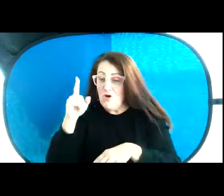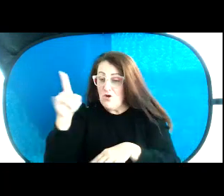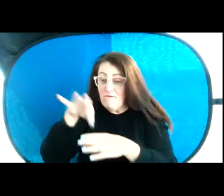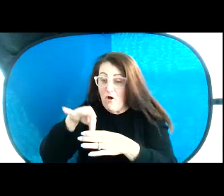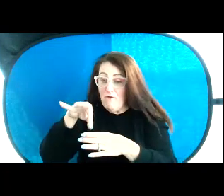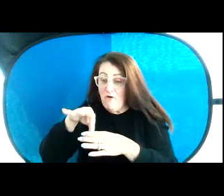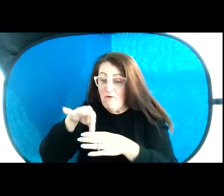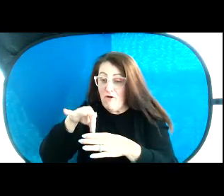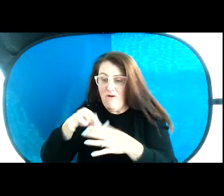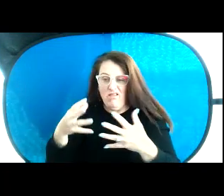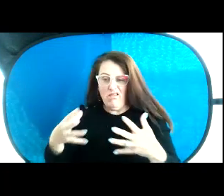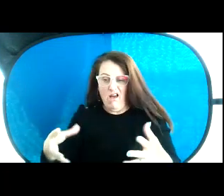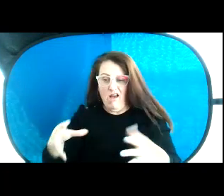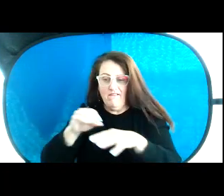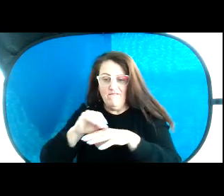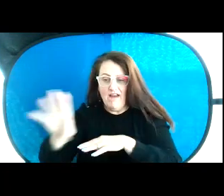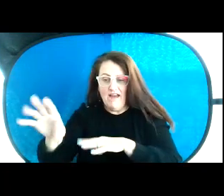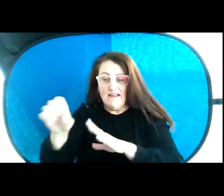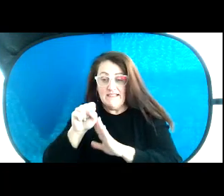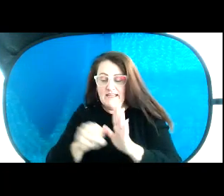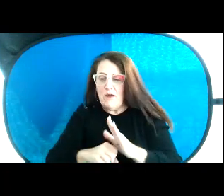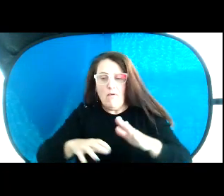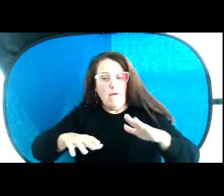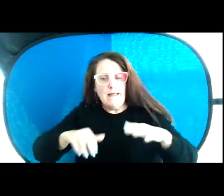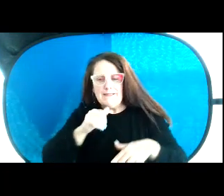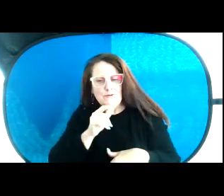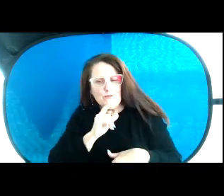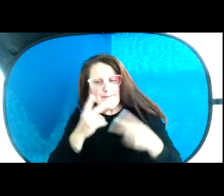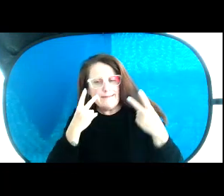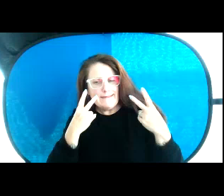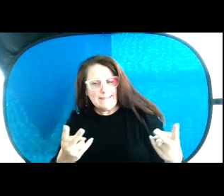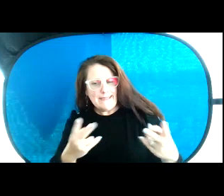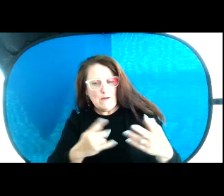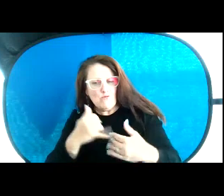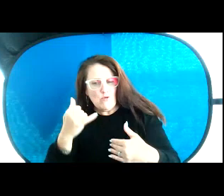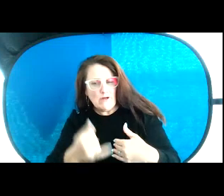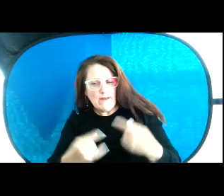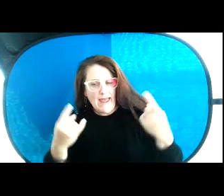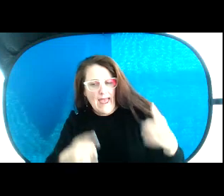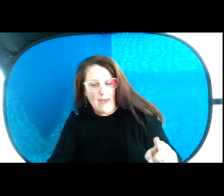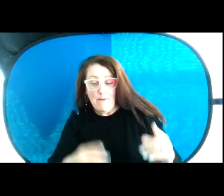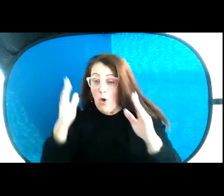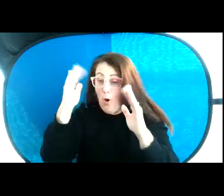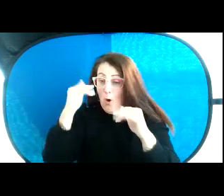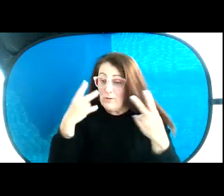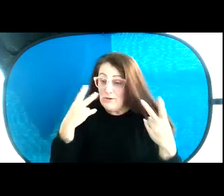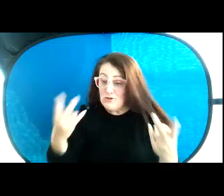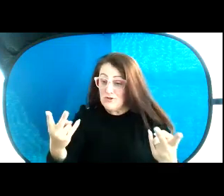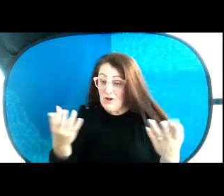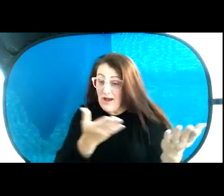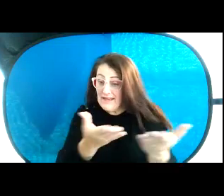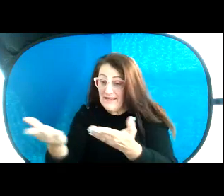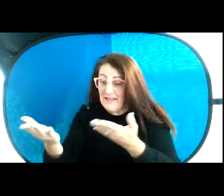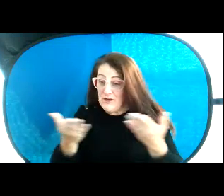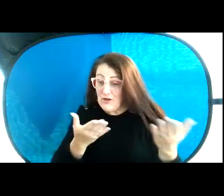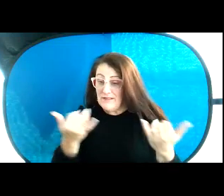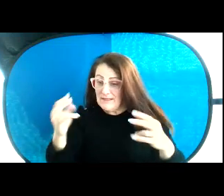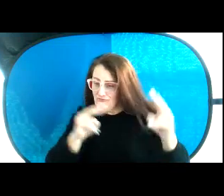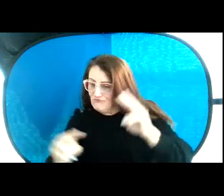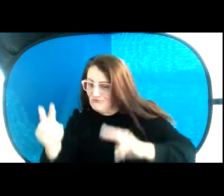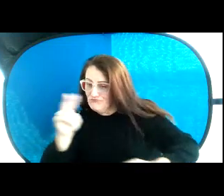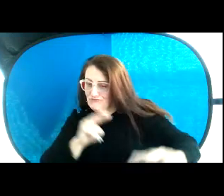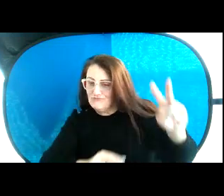affects the state, but you don't always get to actually see where the project's happen. And so hopefully we did a good job on our tour earlier today of showing you